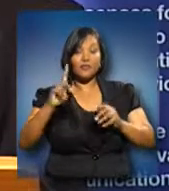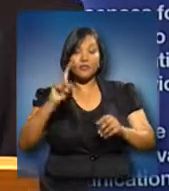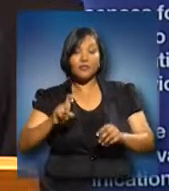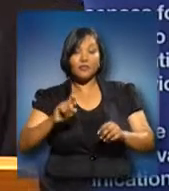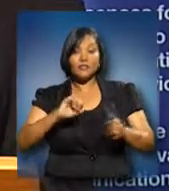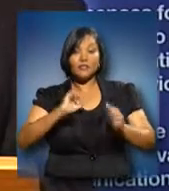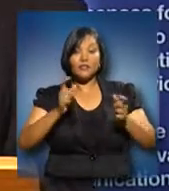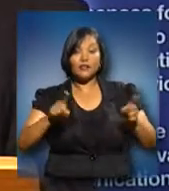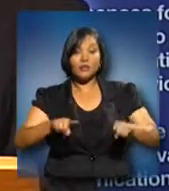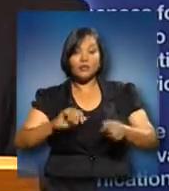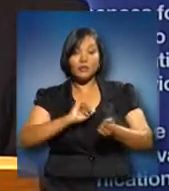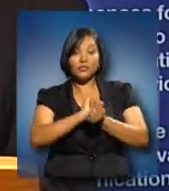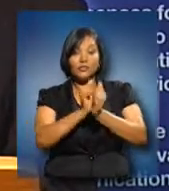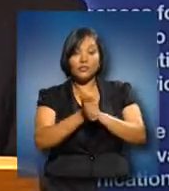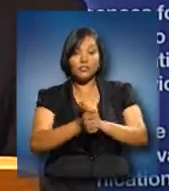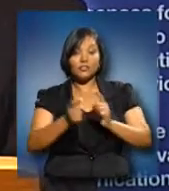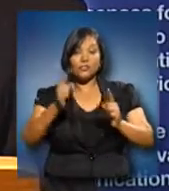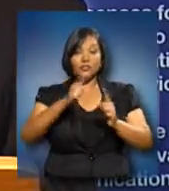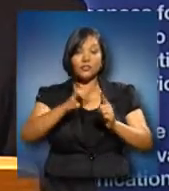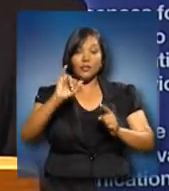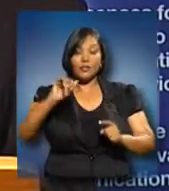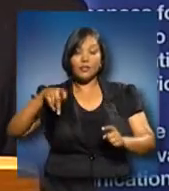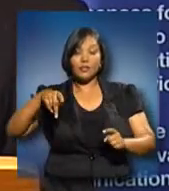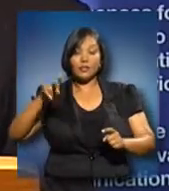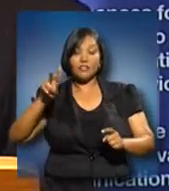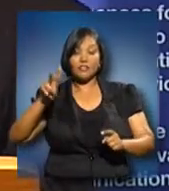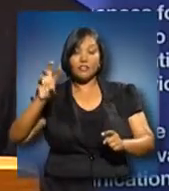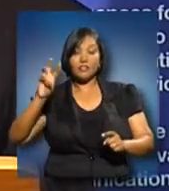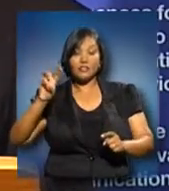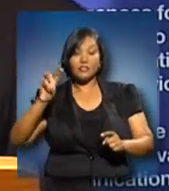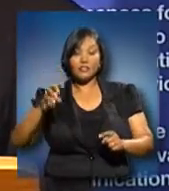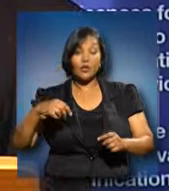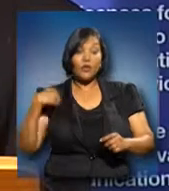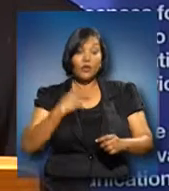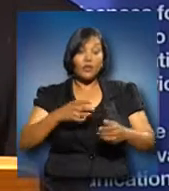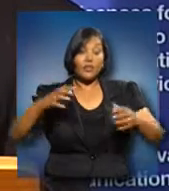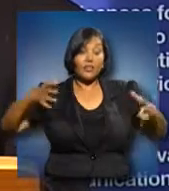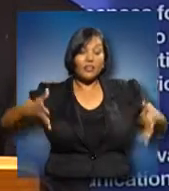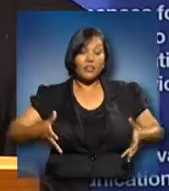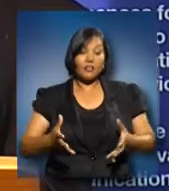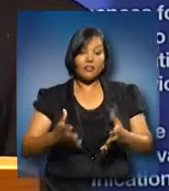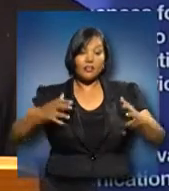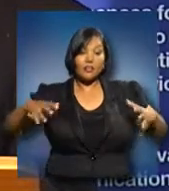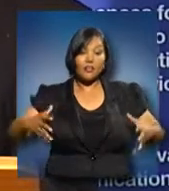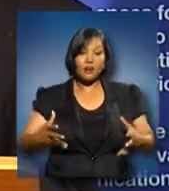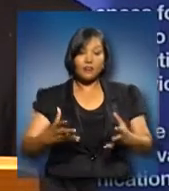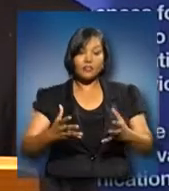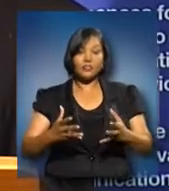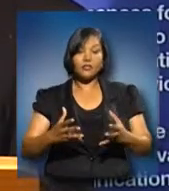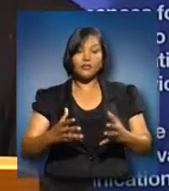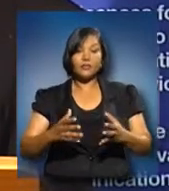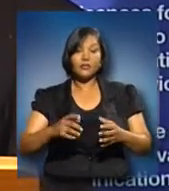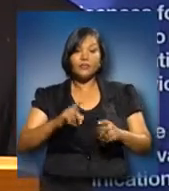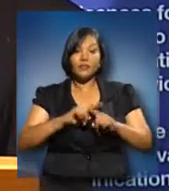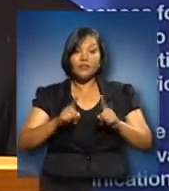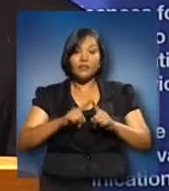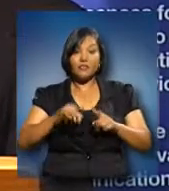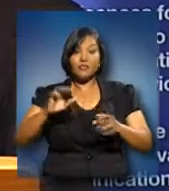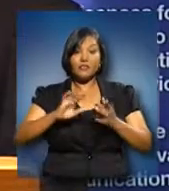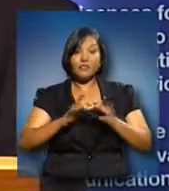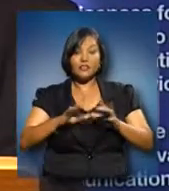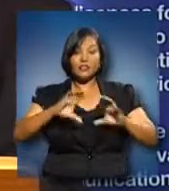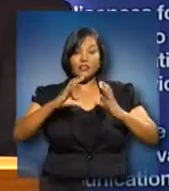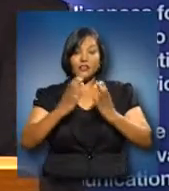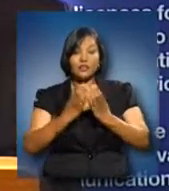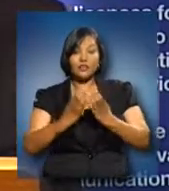done. Having said that, we have been playing a largely facilitative role, if you like, in trying to sensitize the ISPs,